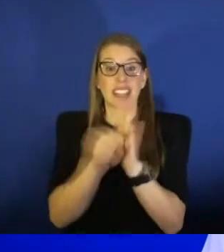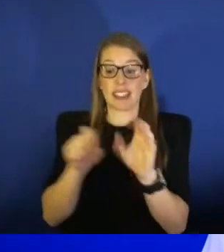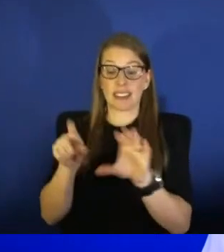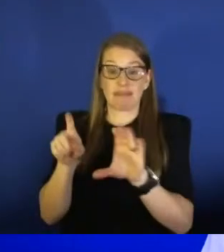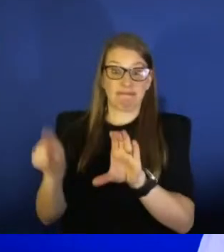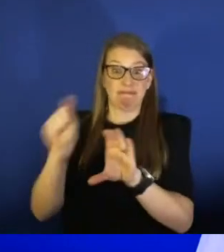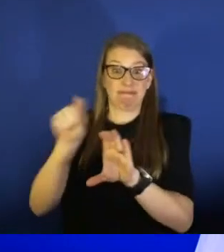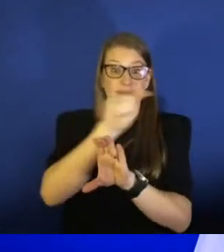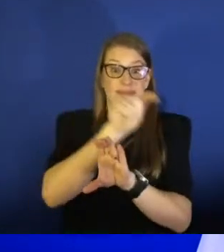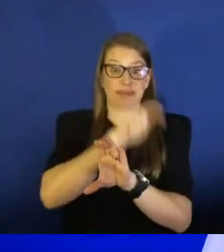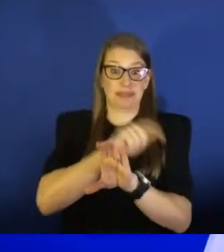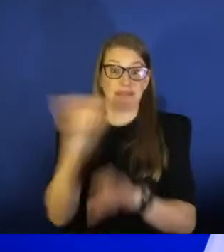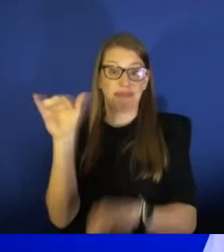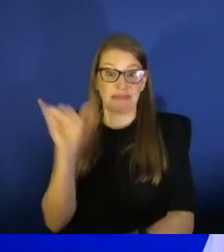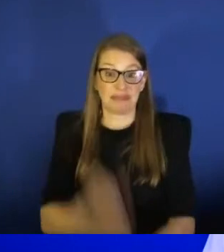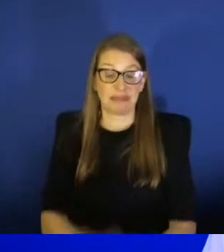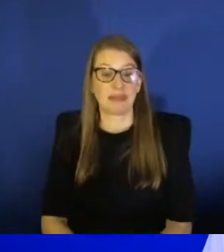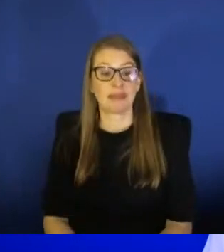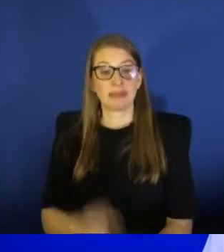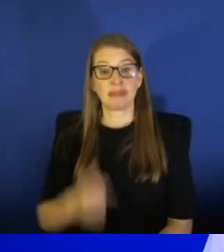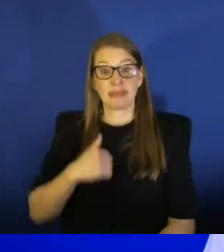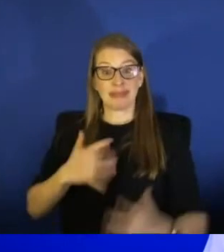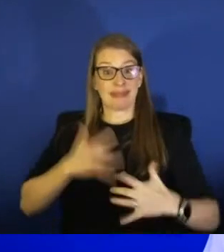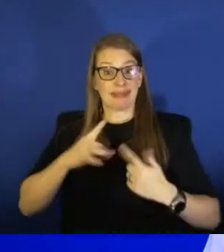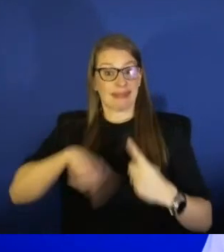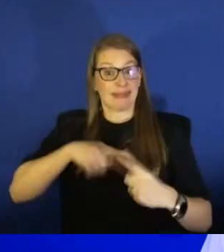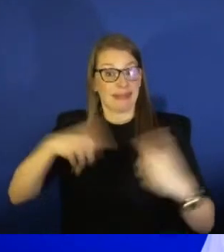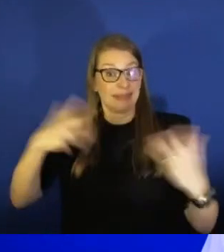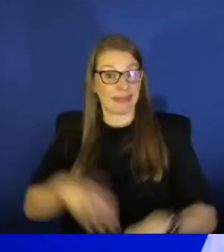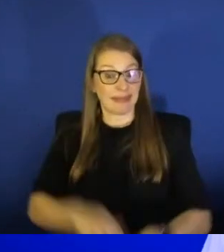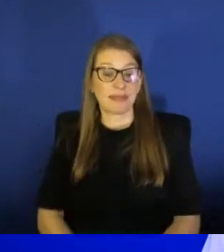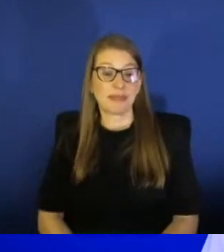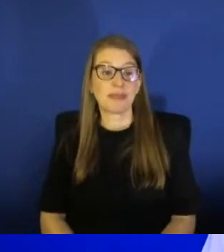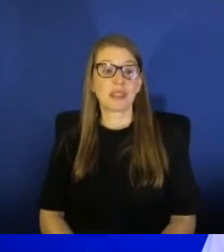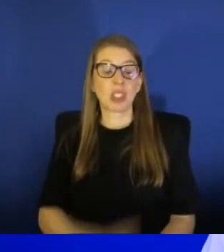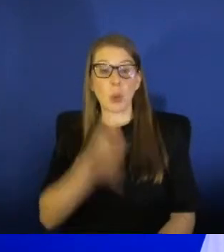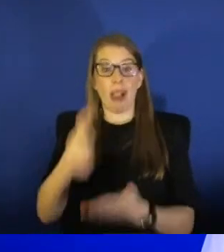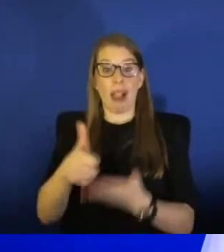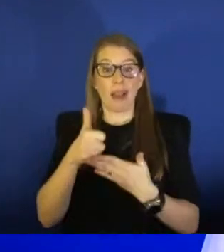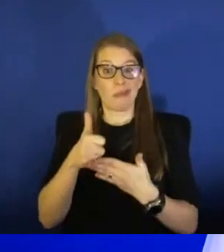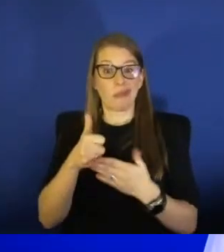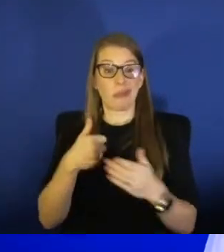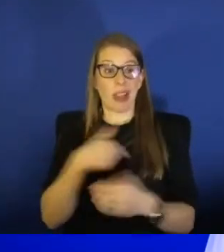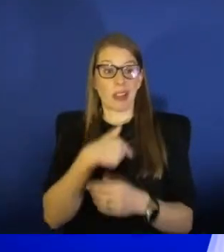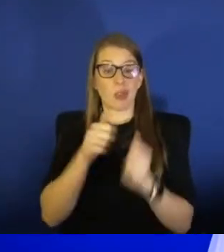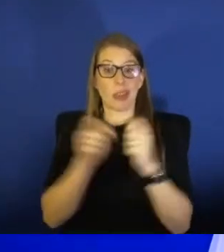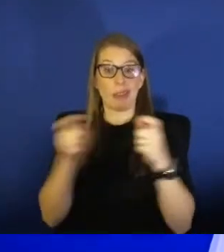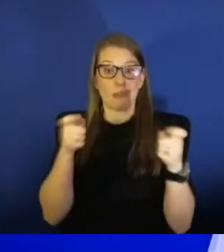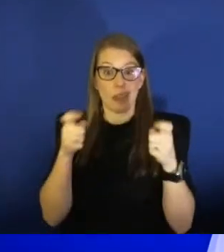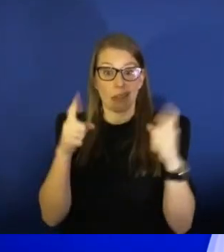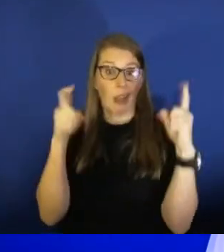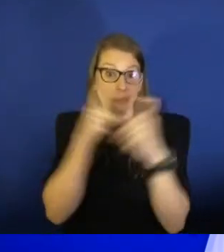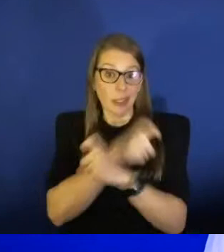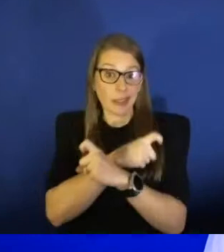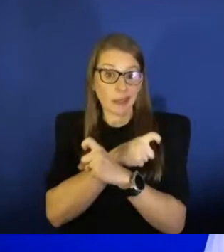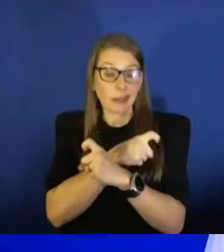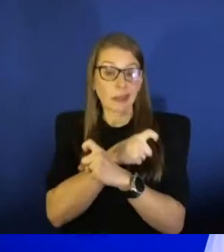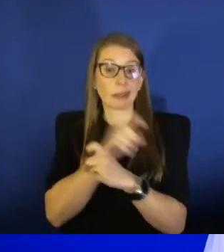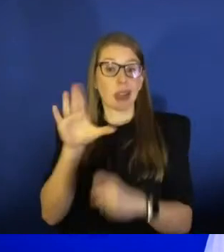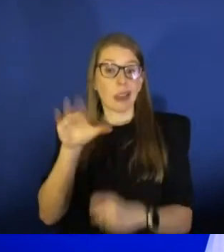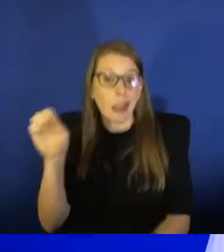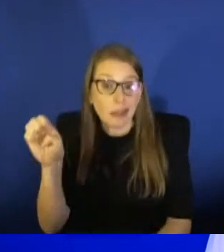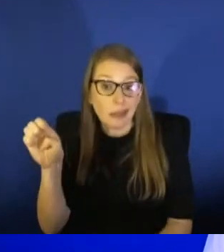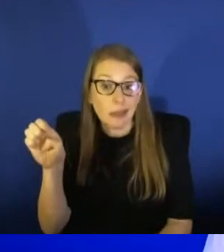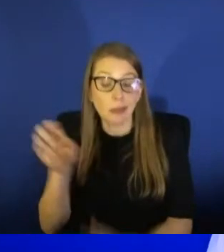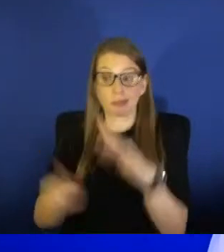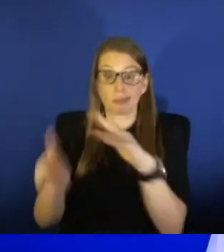think, what I'm excited about is it'll help us with things like, managing complex cases